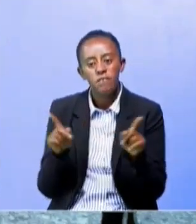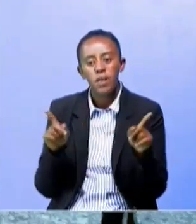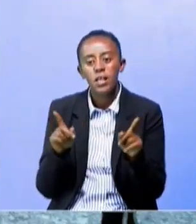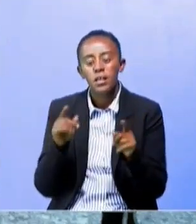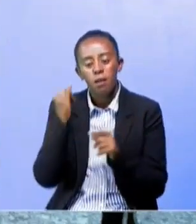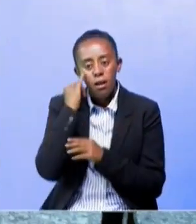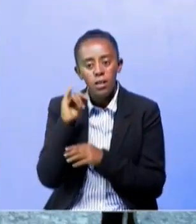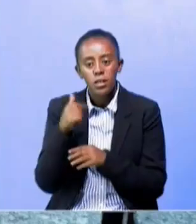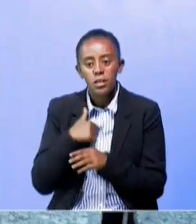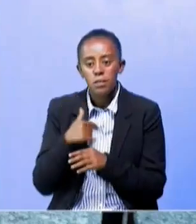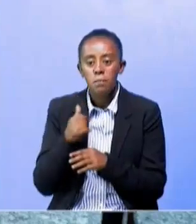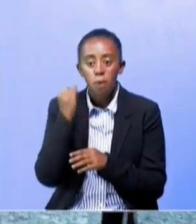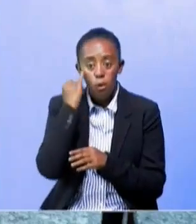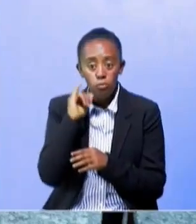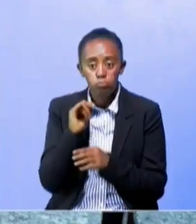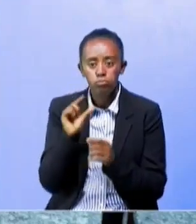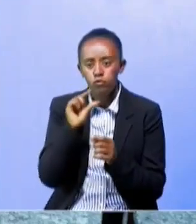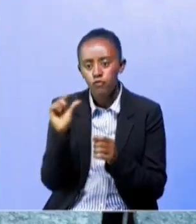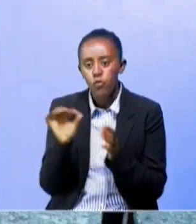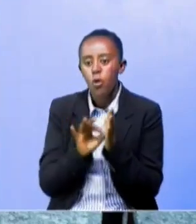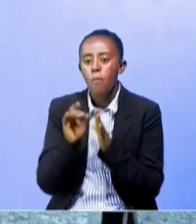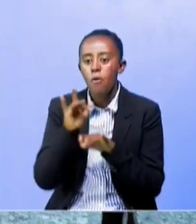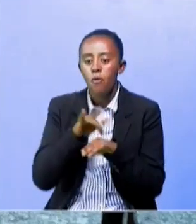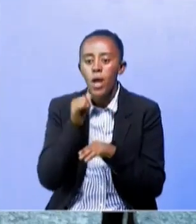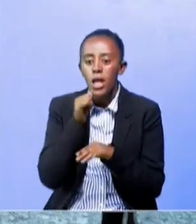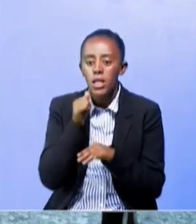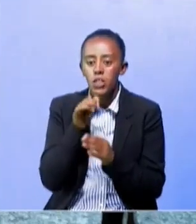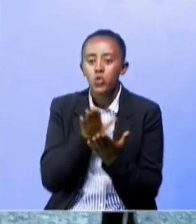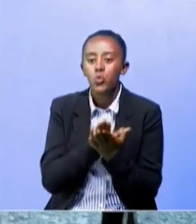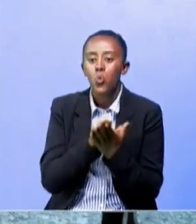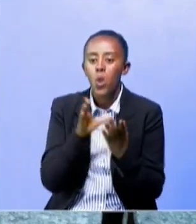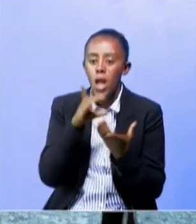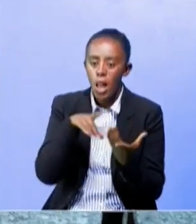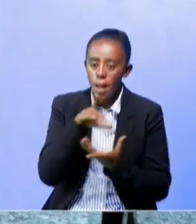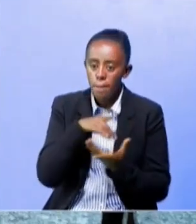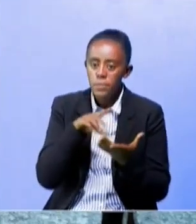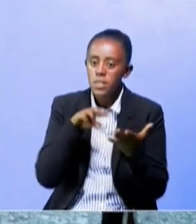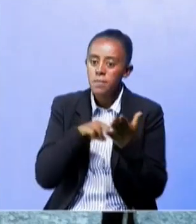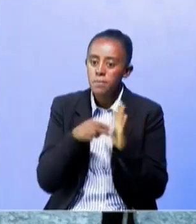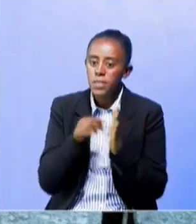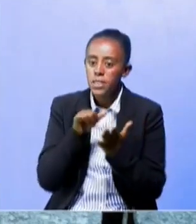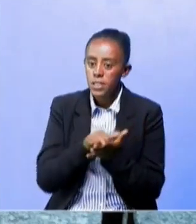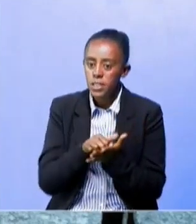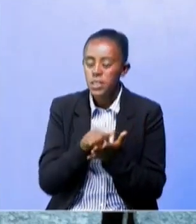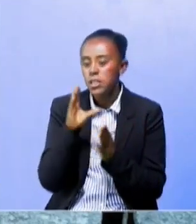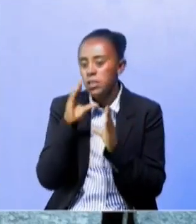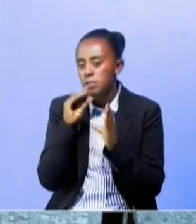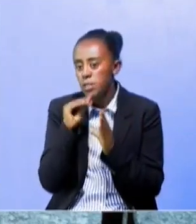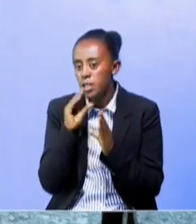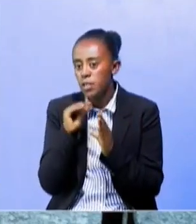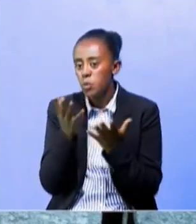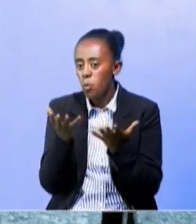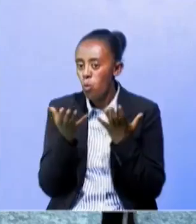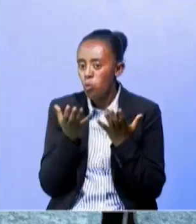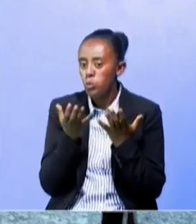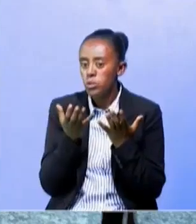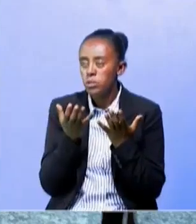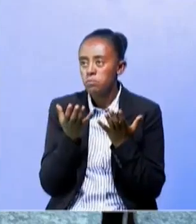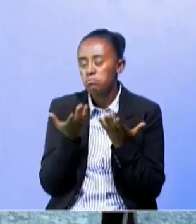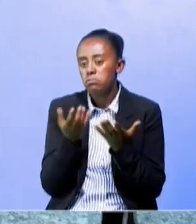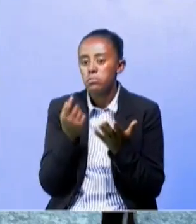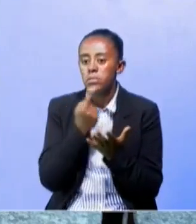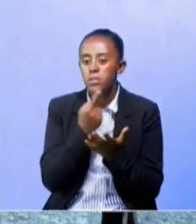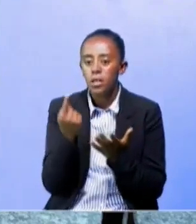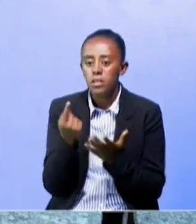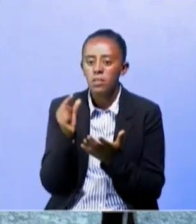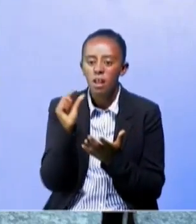my opinion, a few number of girls are participating in the school clubs. I mean that, so the speaker went to, right? There is a